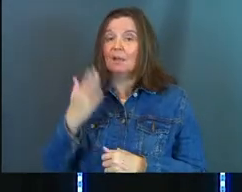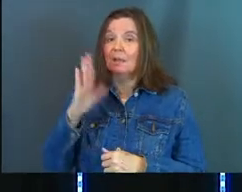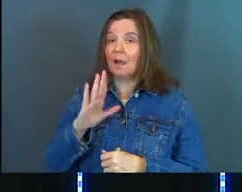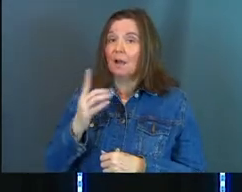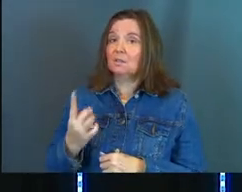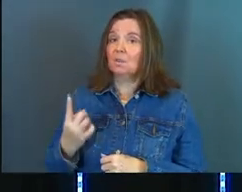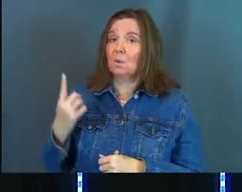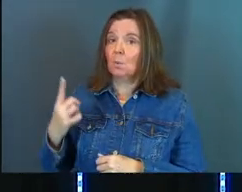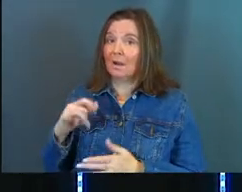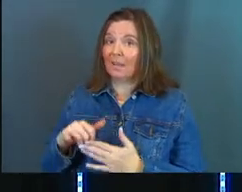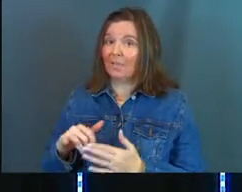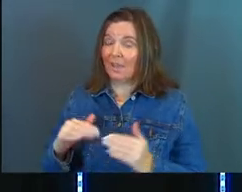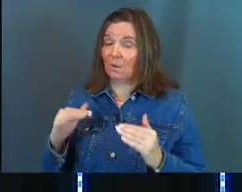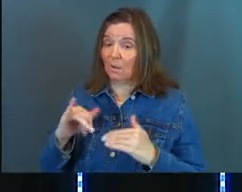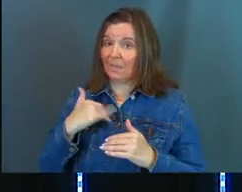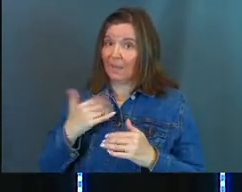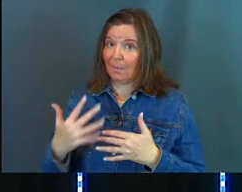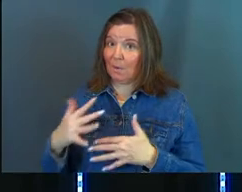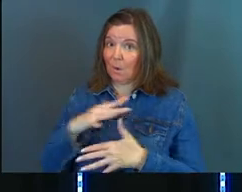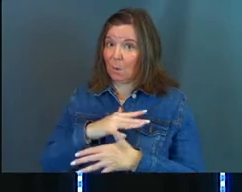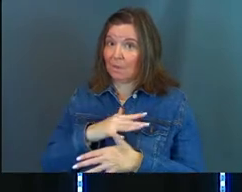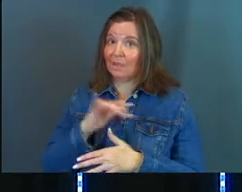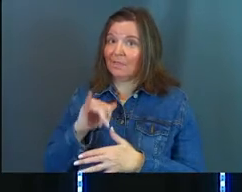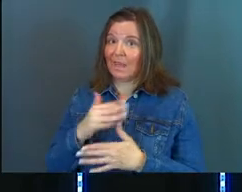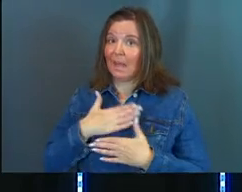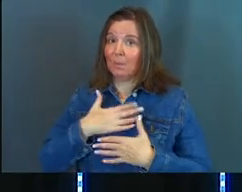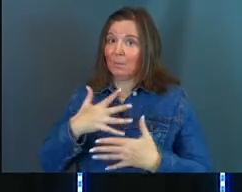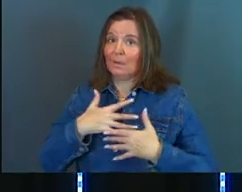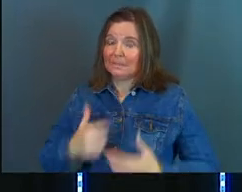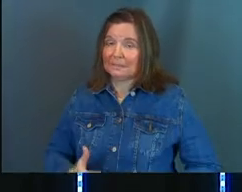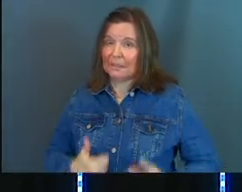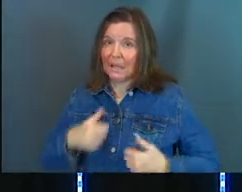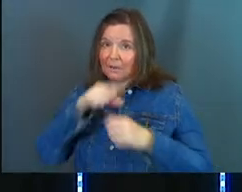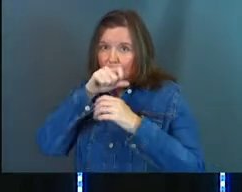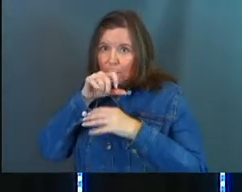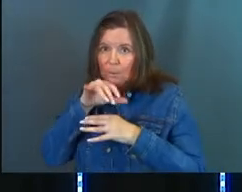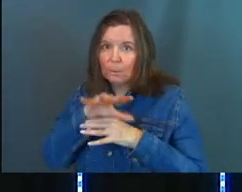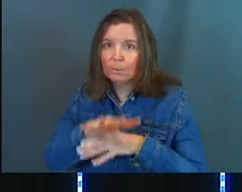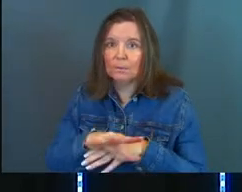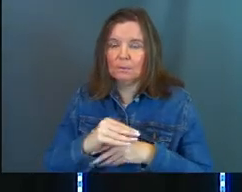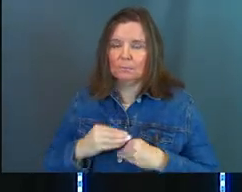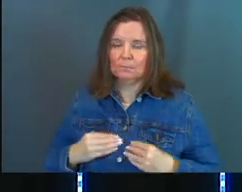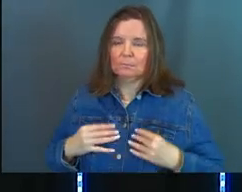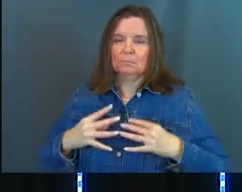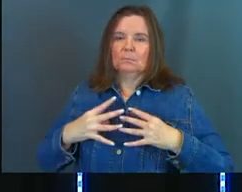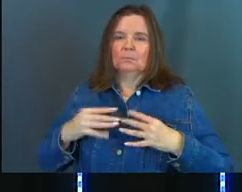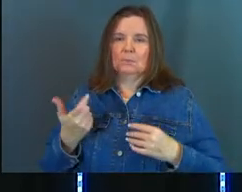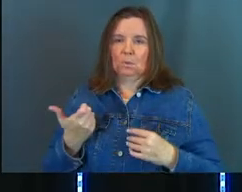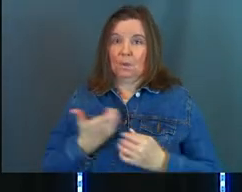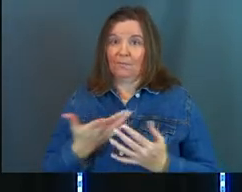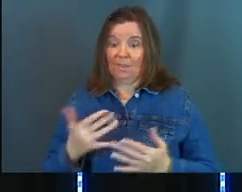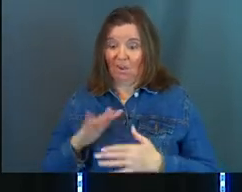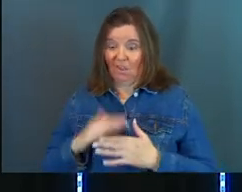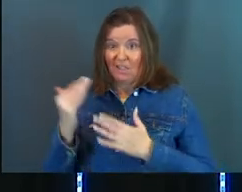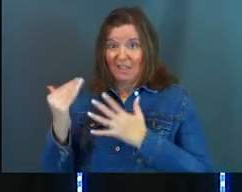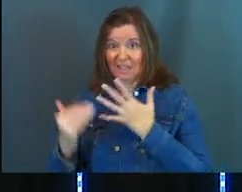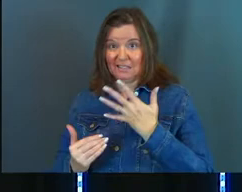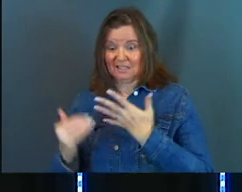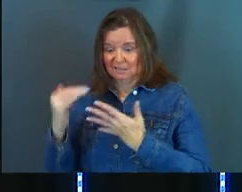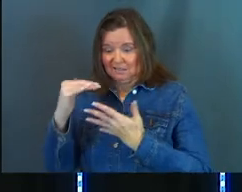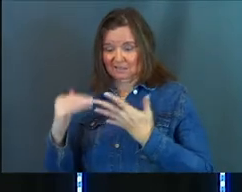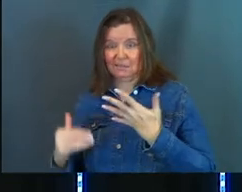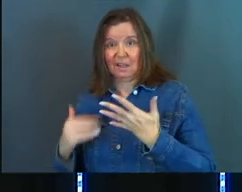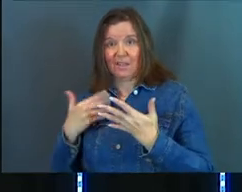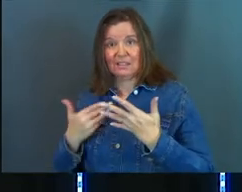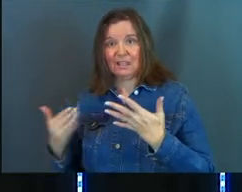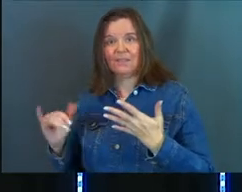God is the one in that equation of priorities that breathes life back into you. Everything else on that list, a lot